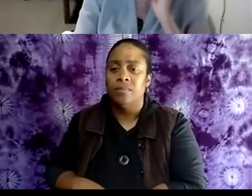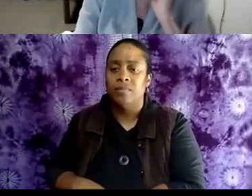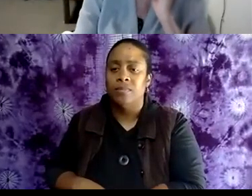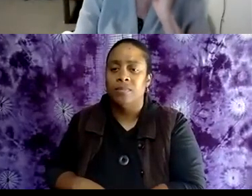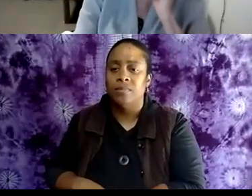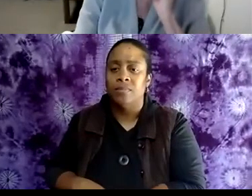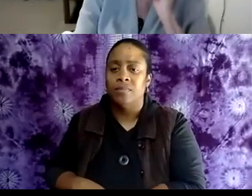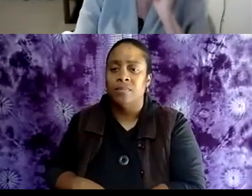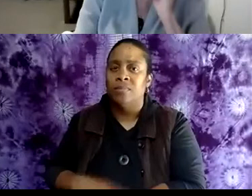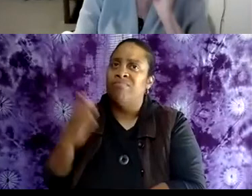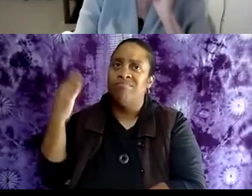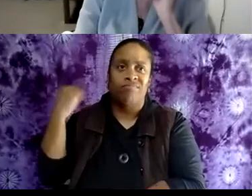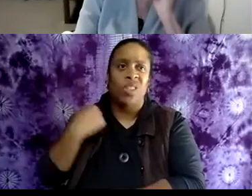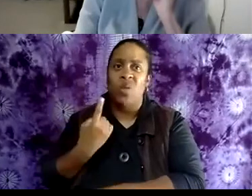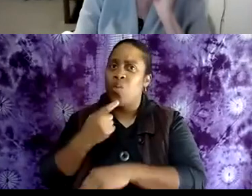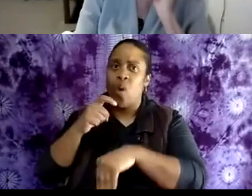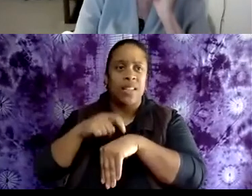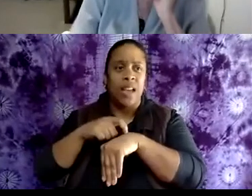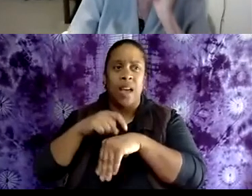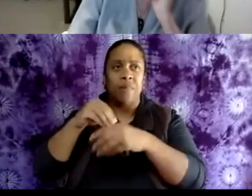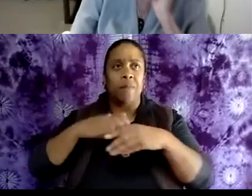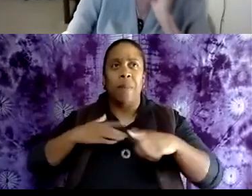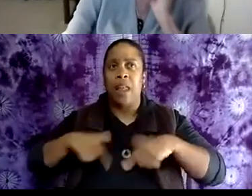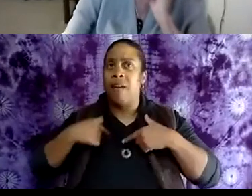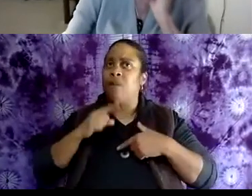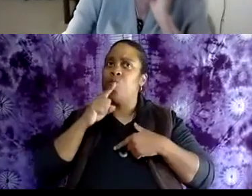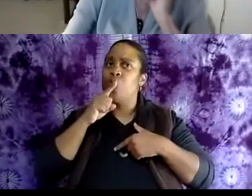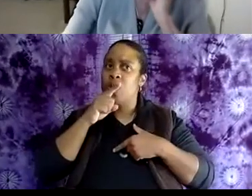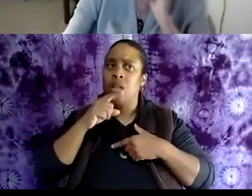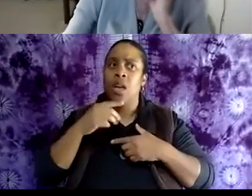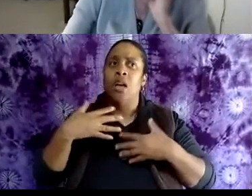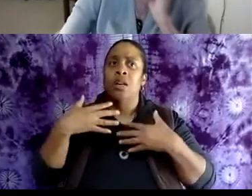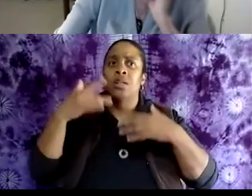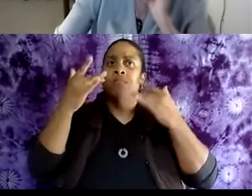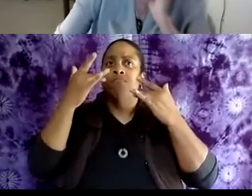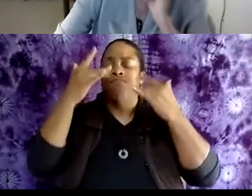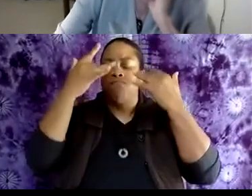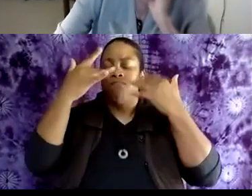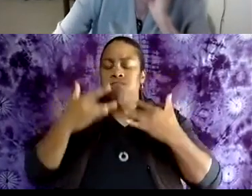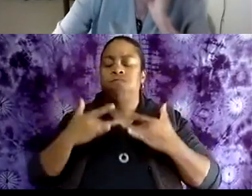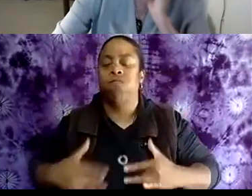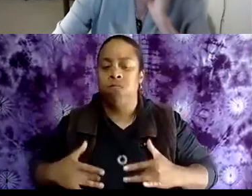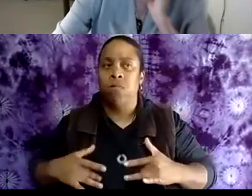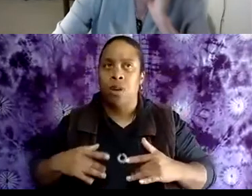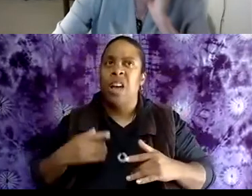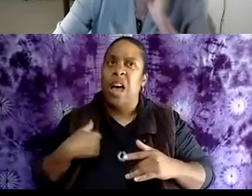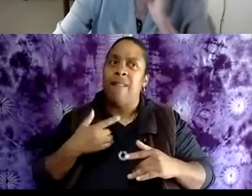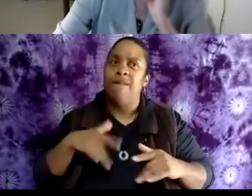in my life where I was really depressed and like suicidal, and